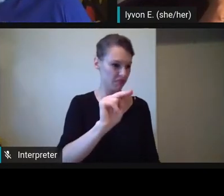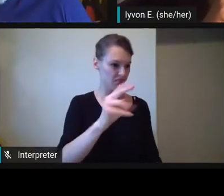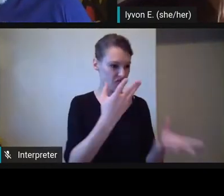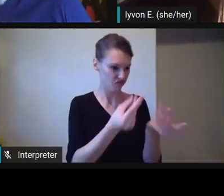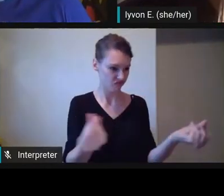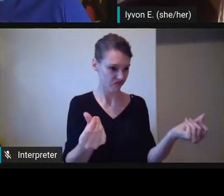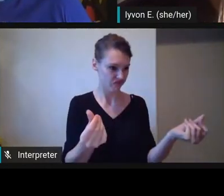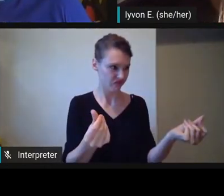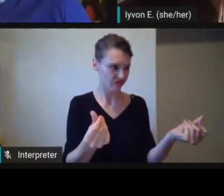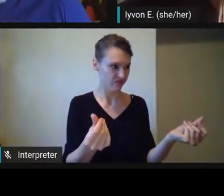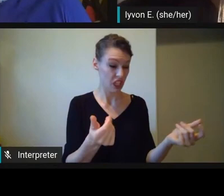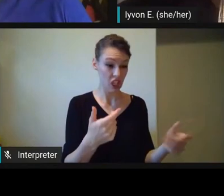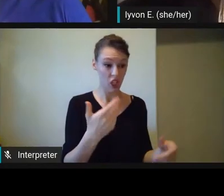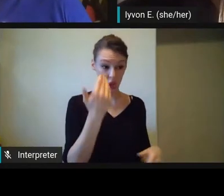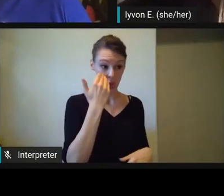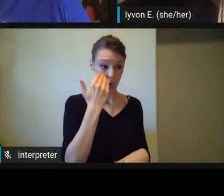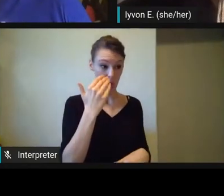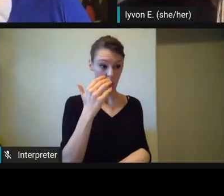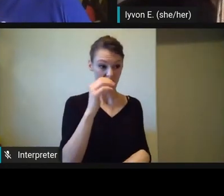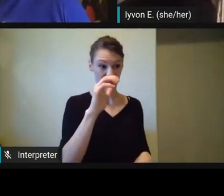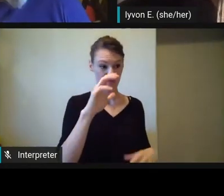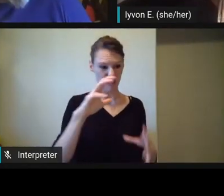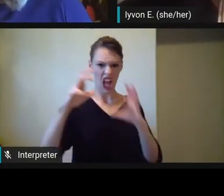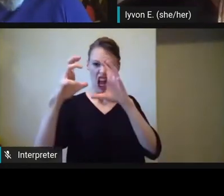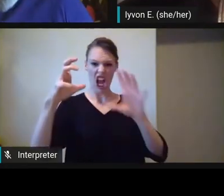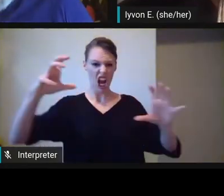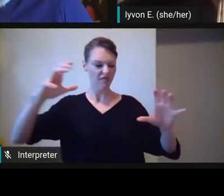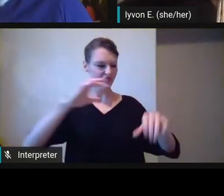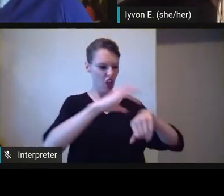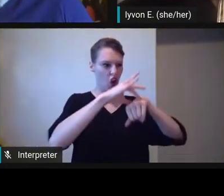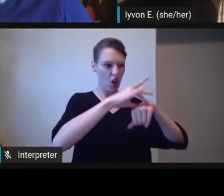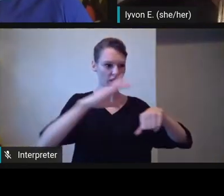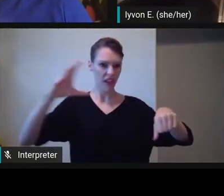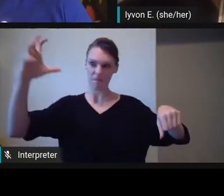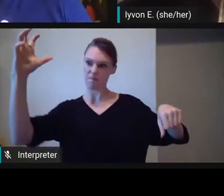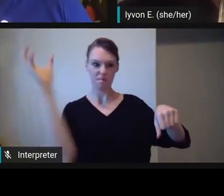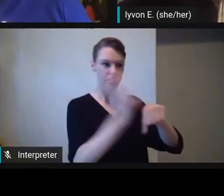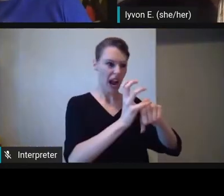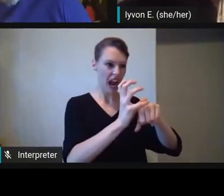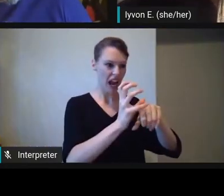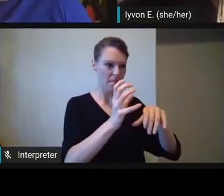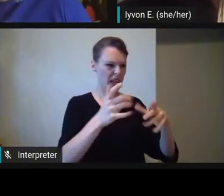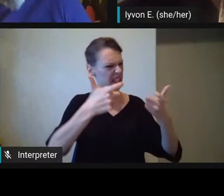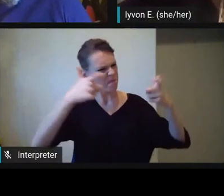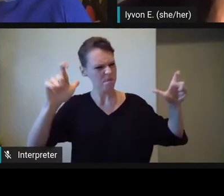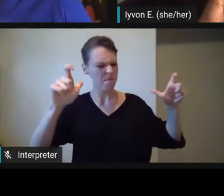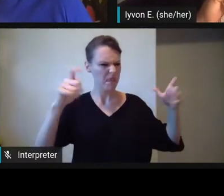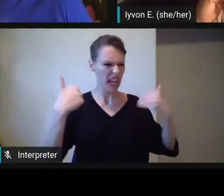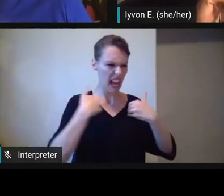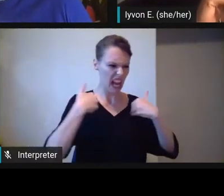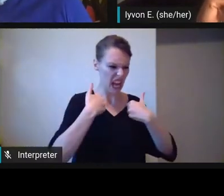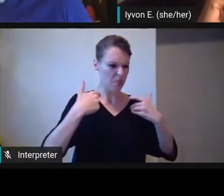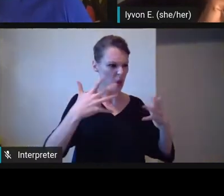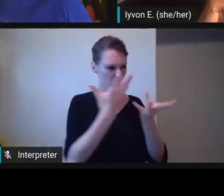big animals that die off. Yes. You know, like, it's like the dinosaurs are the ones who are gone. You know, it's the little birds and little